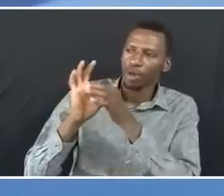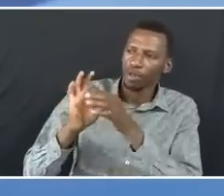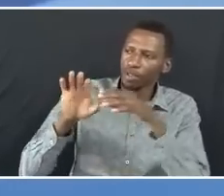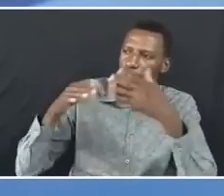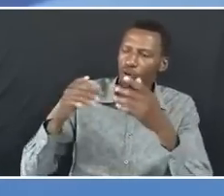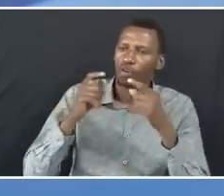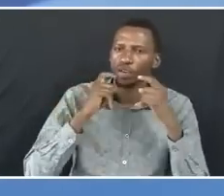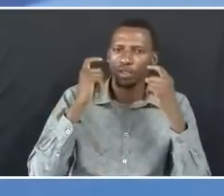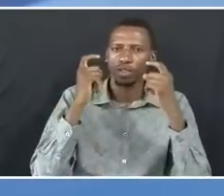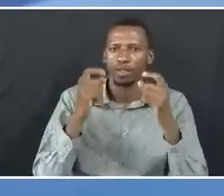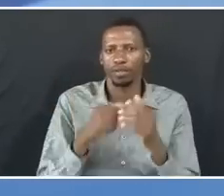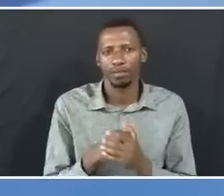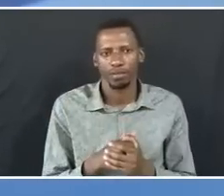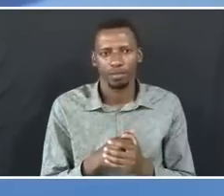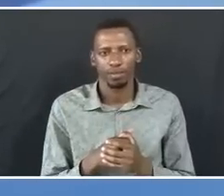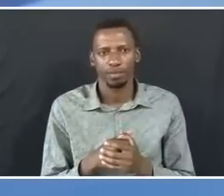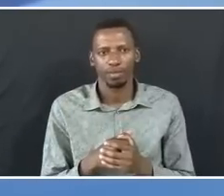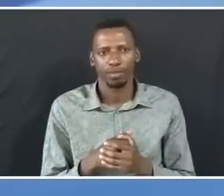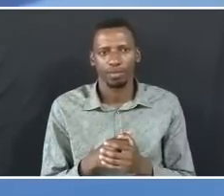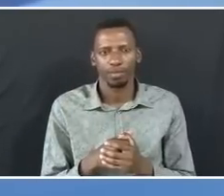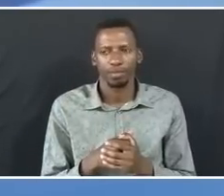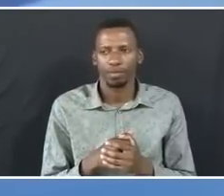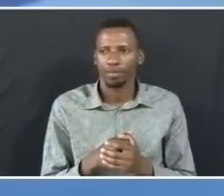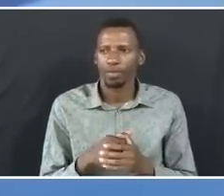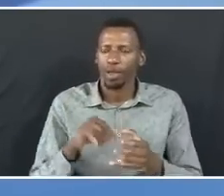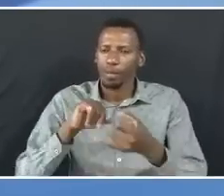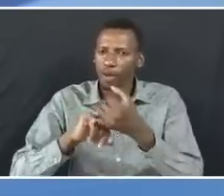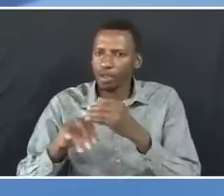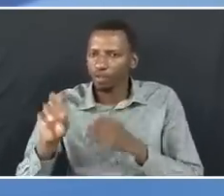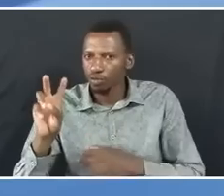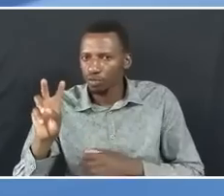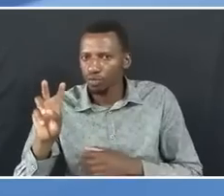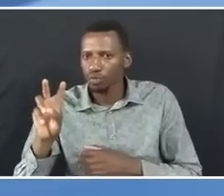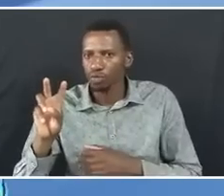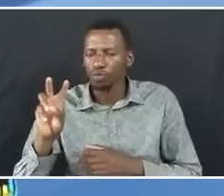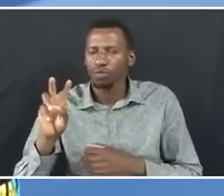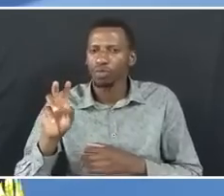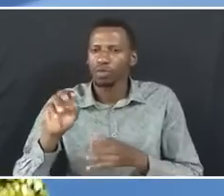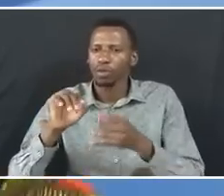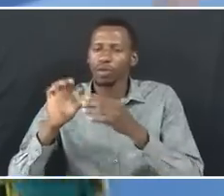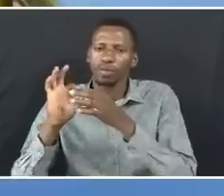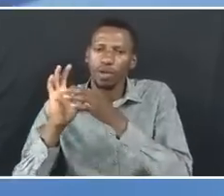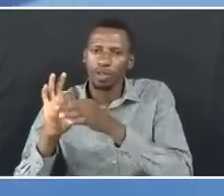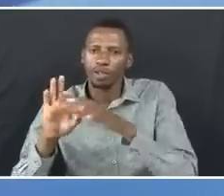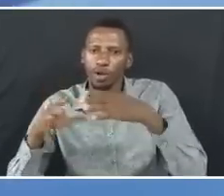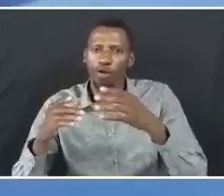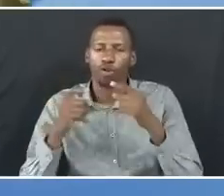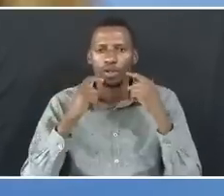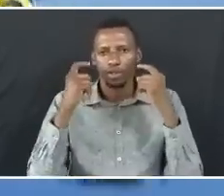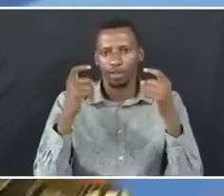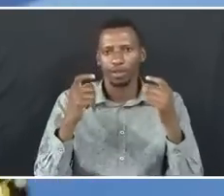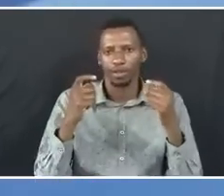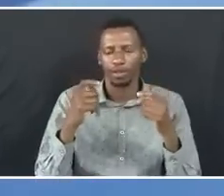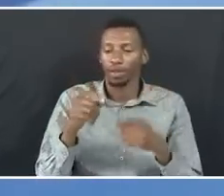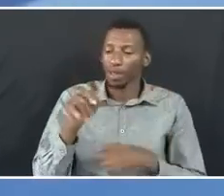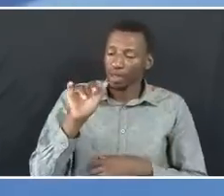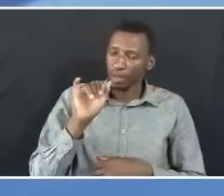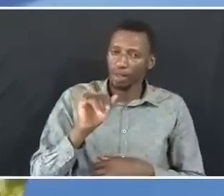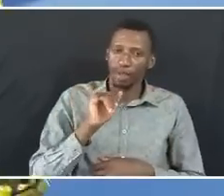Is polygamy cultural or it is sin? It is sin. Whether you want to cover it with